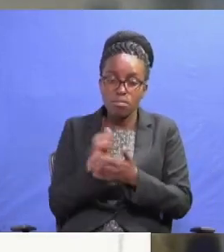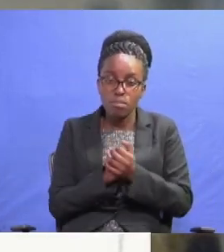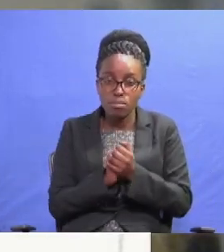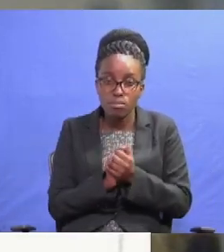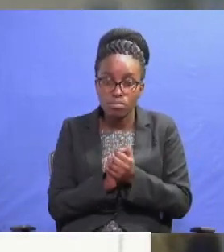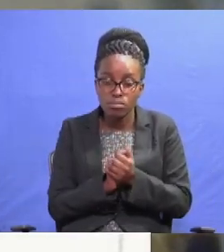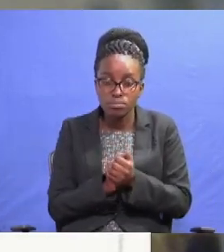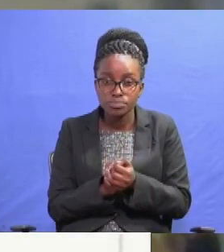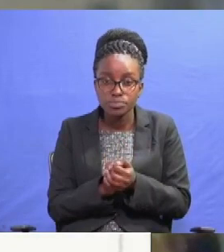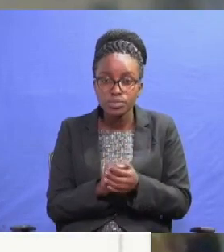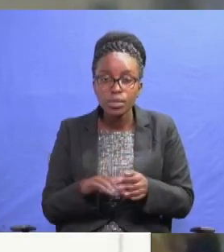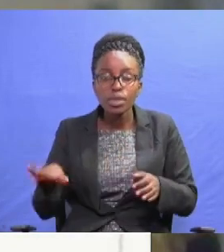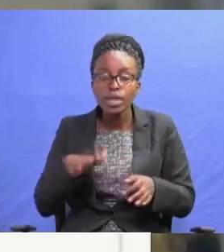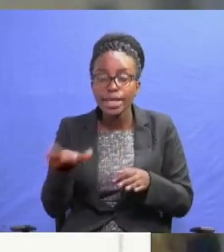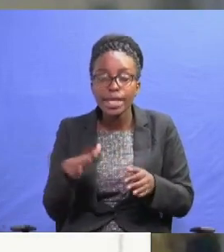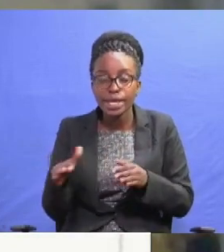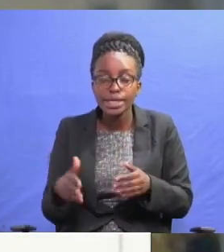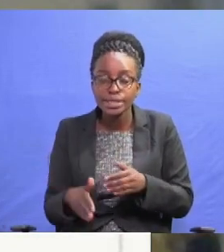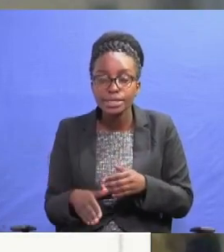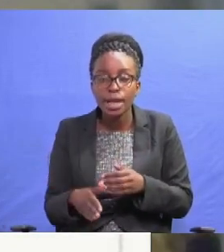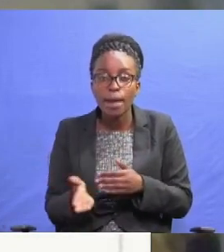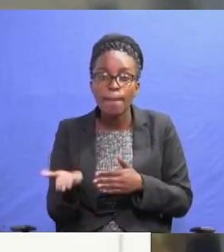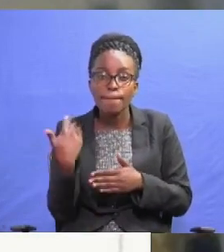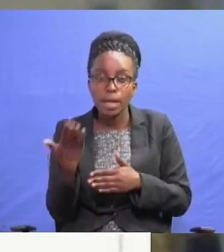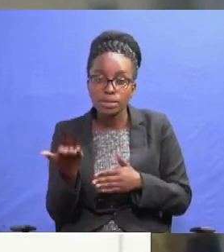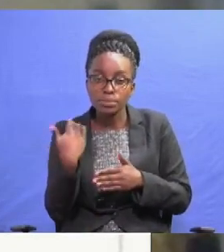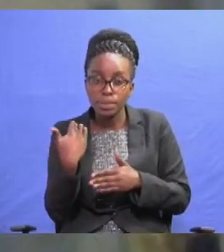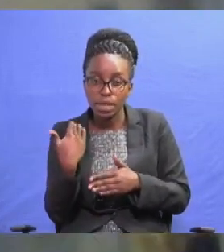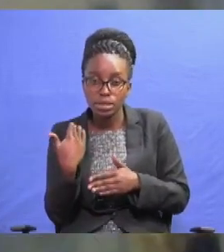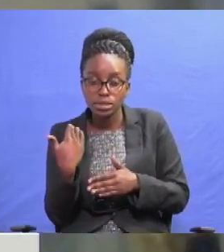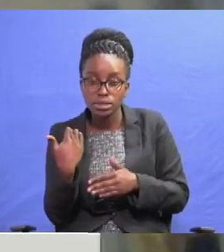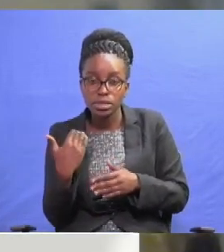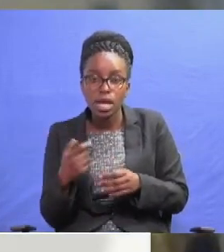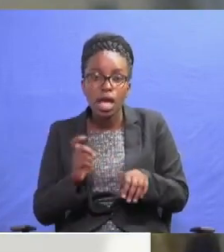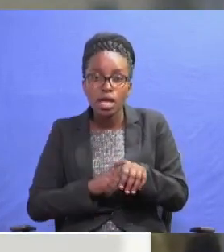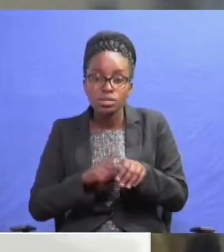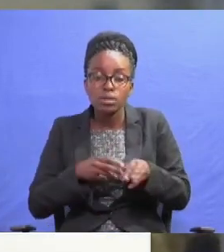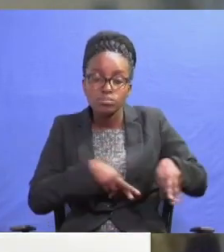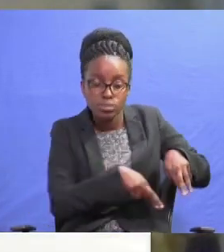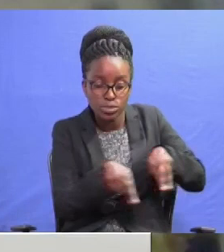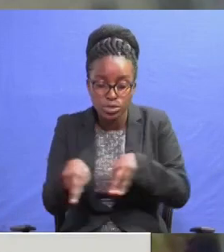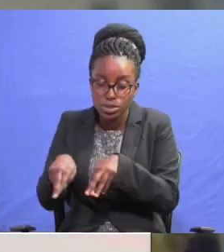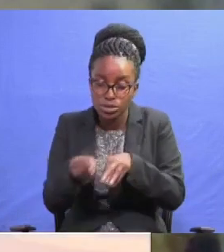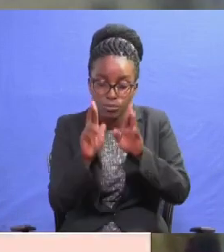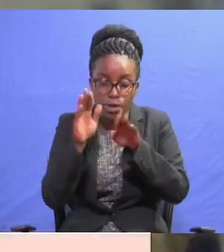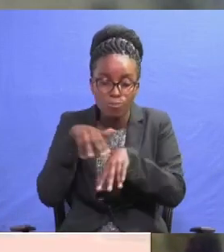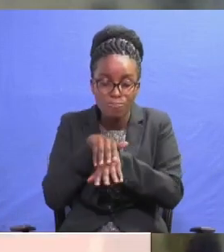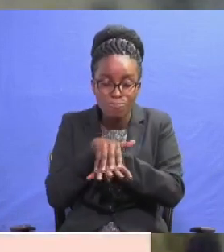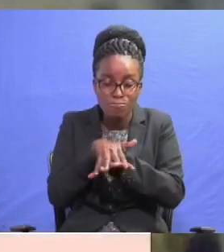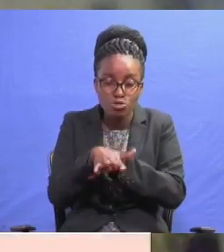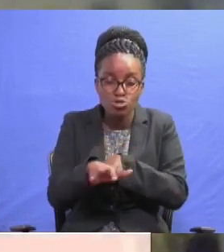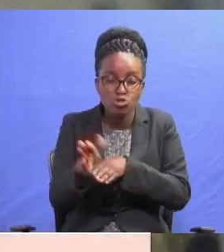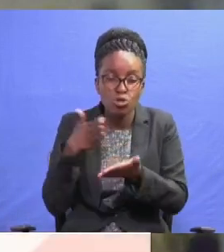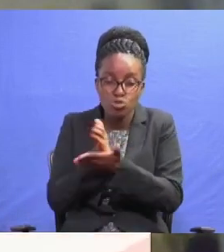that in previous times has flooded, or in an area that in previous times a river was flowing through. So if that is the